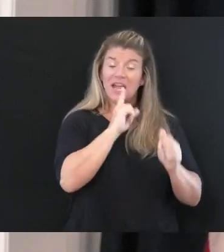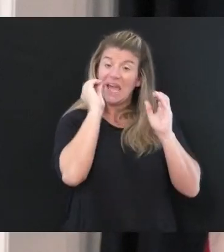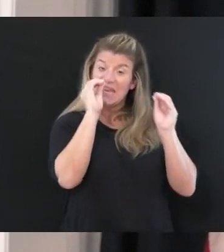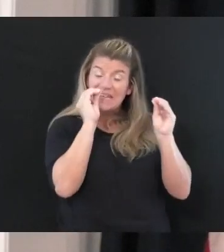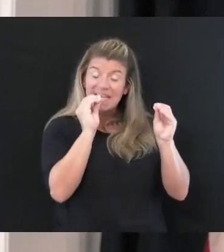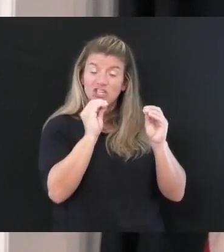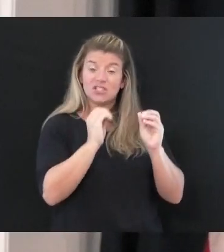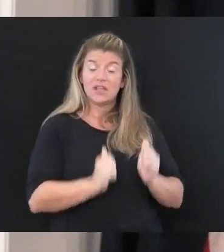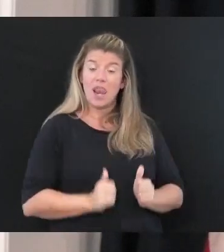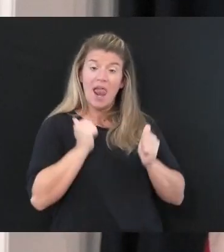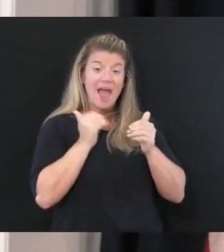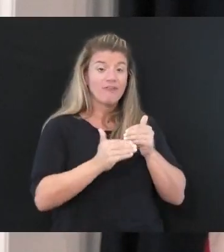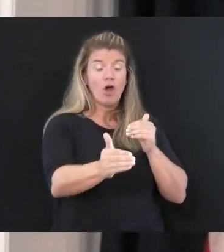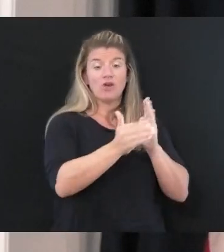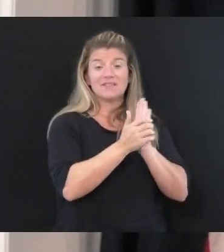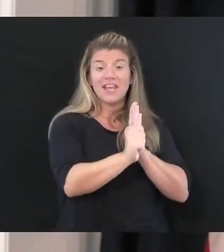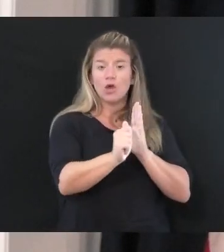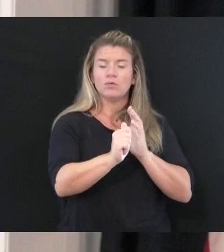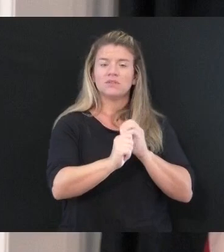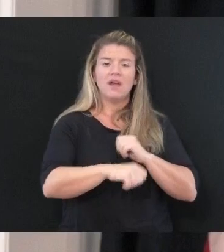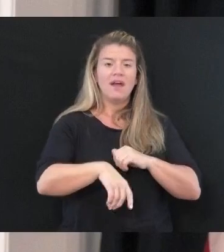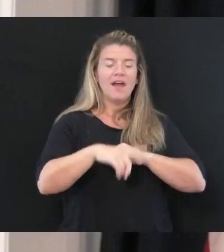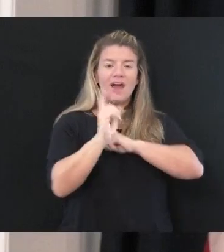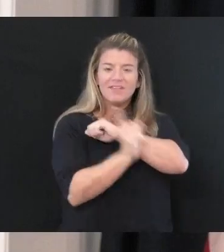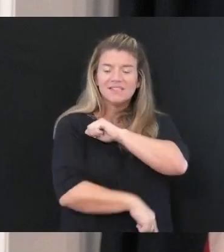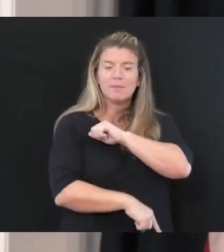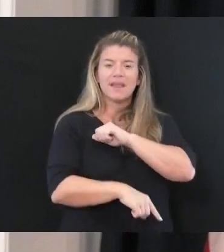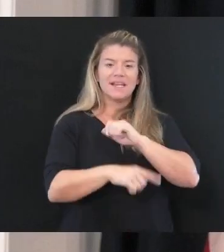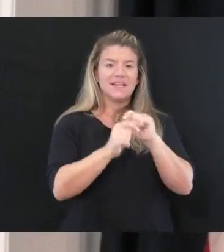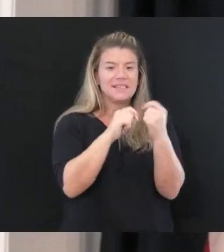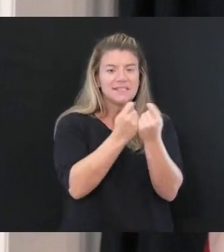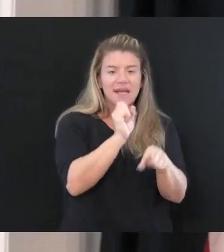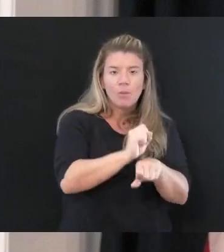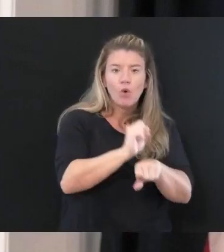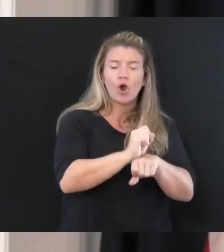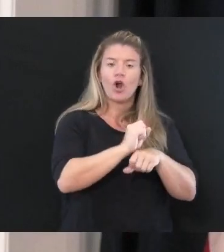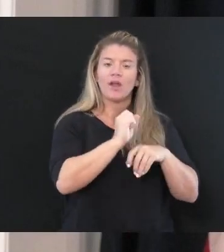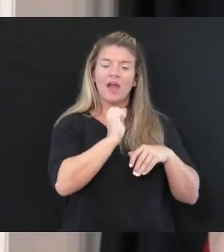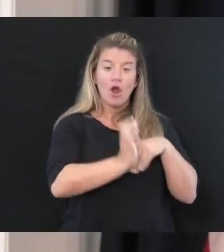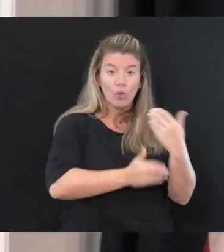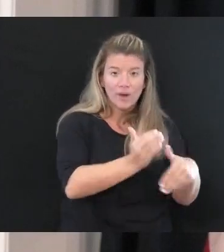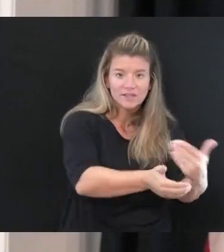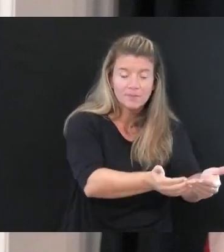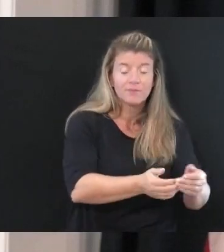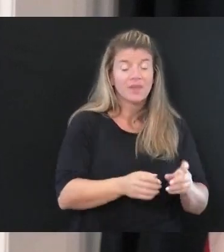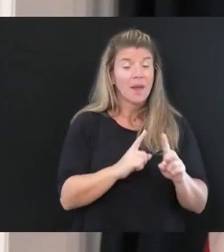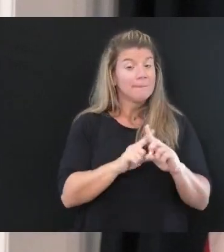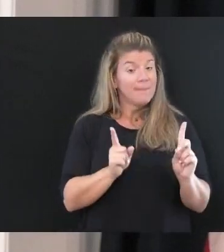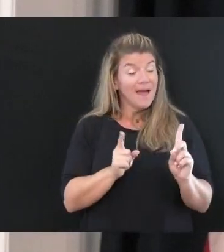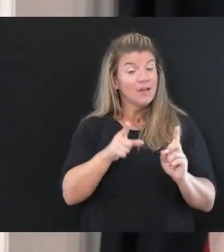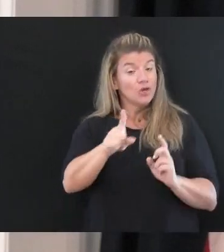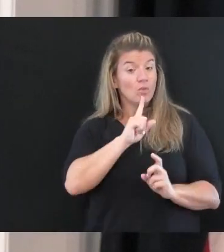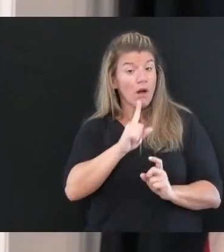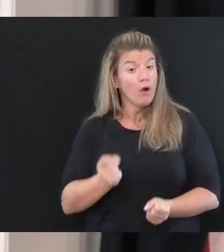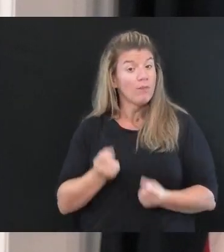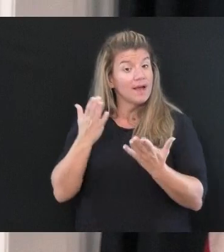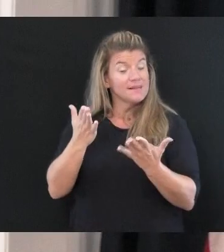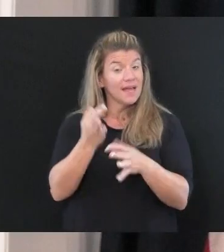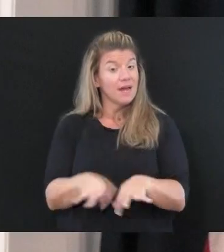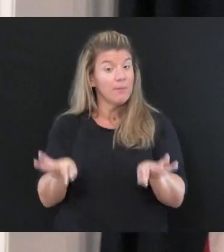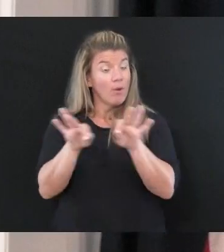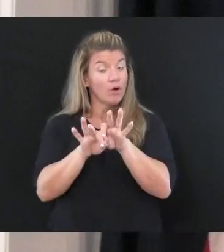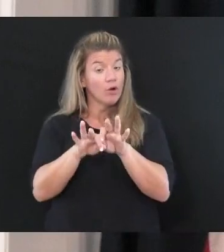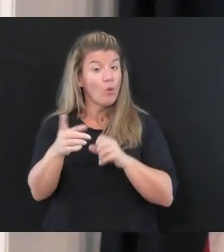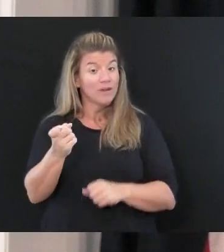lifelong skills of discipline and teamwork and resilience and all that. But I think you're raising a really important question, and this is